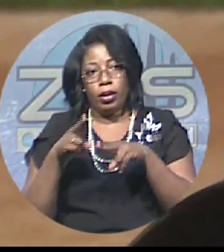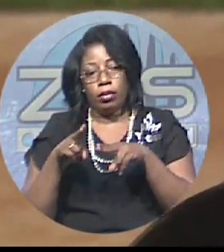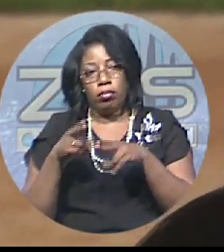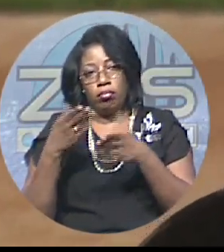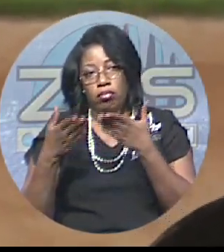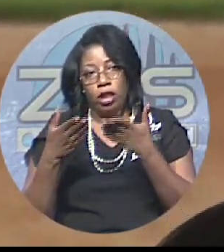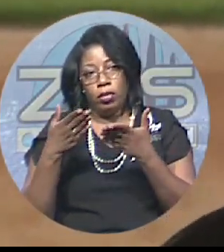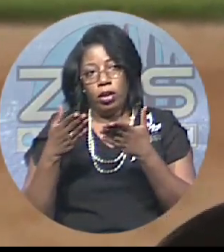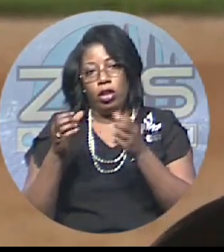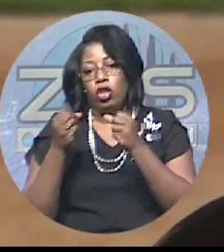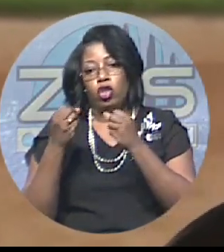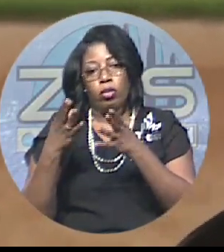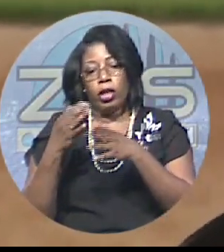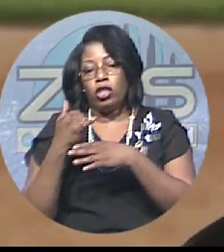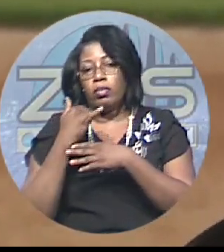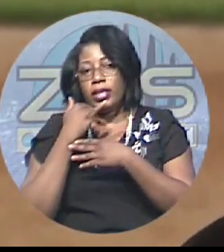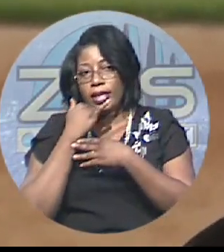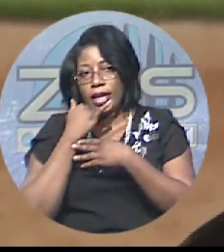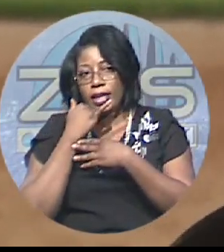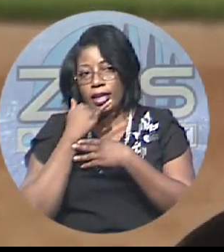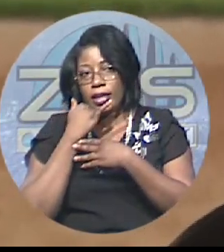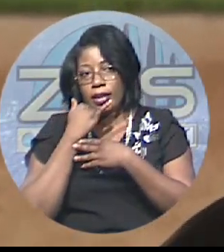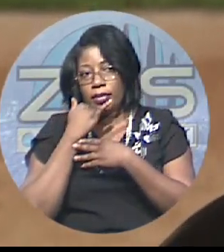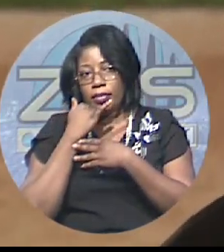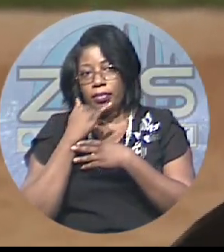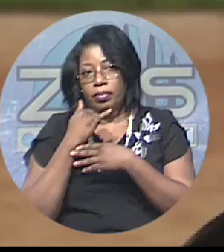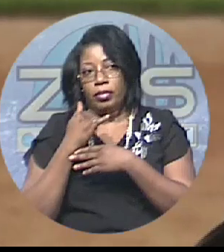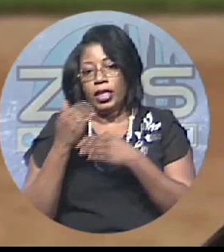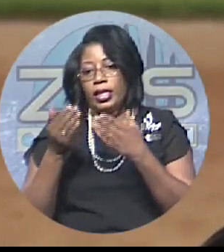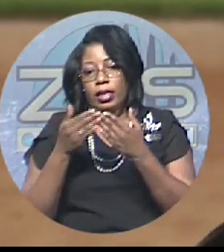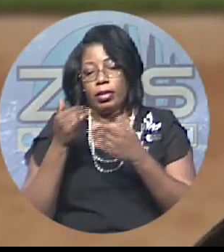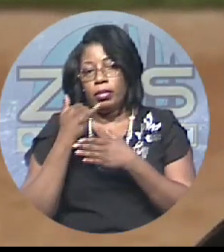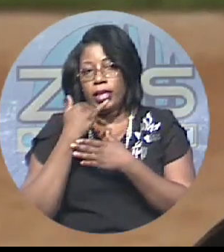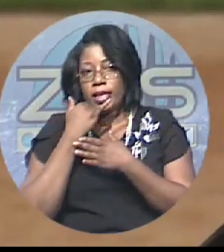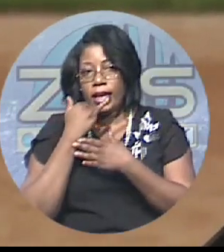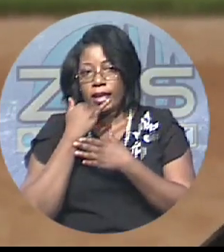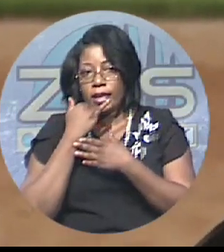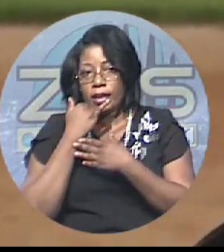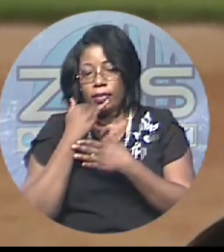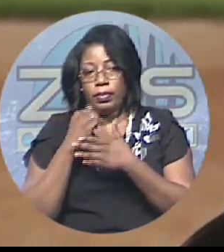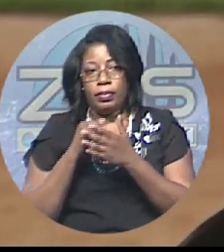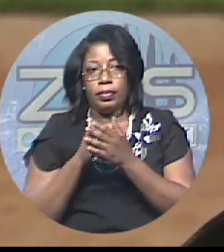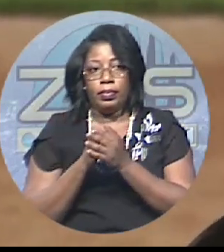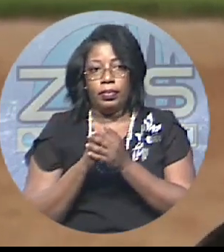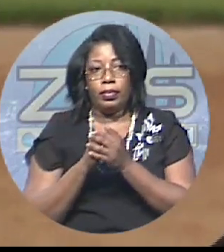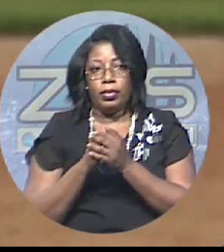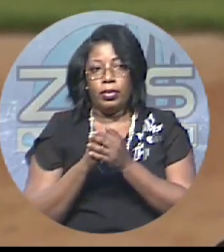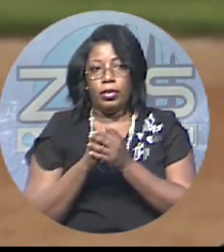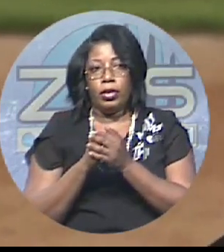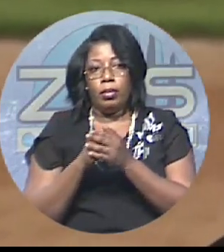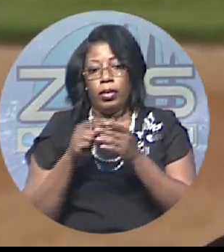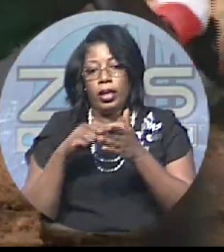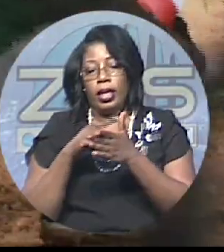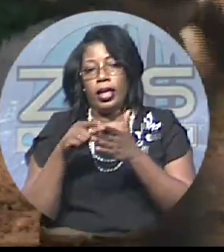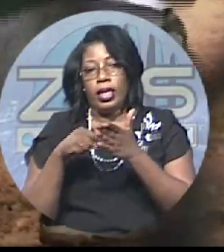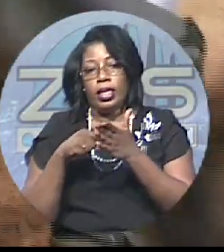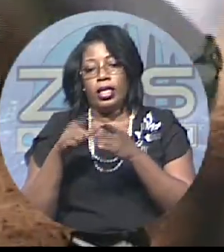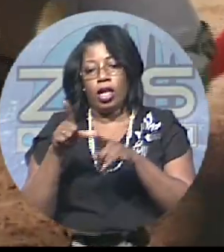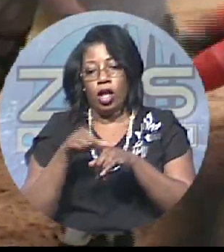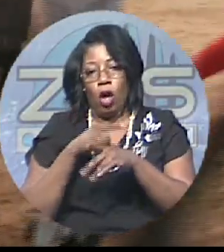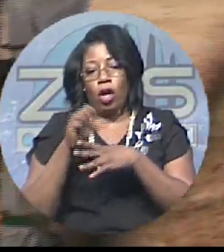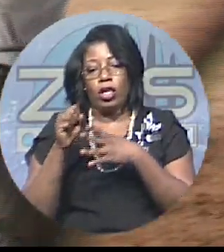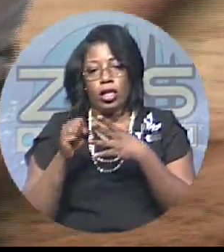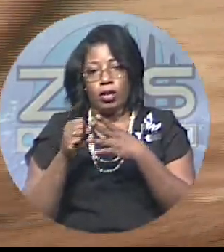is that we made too many errors, too many simple mistakes. But this is a long series. We can get them. Now in the